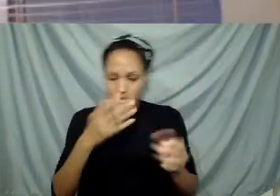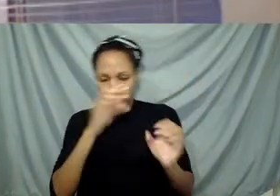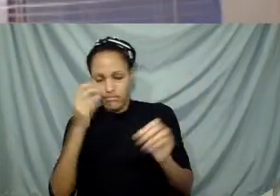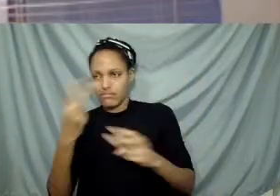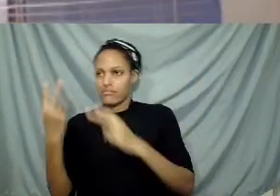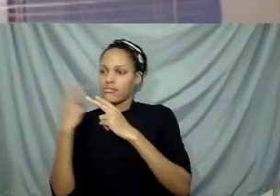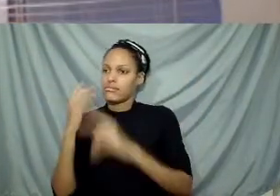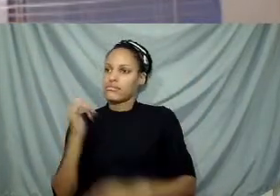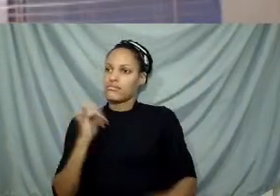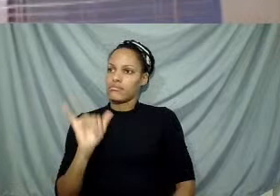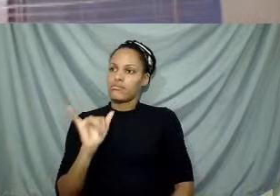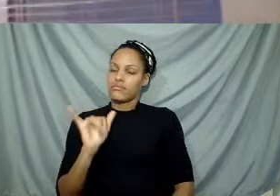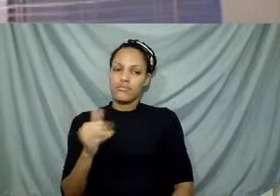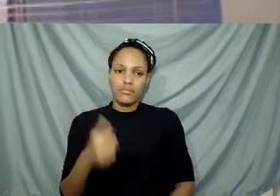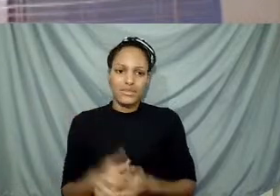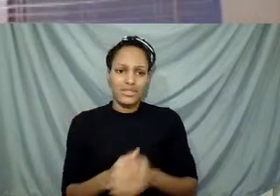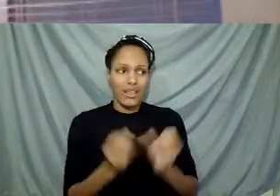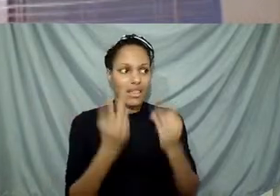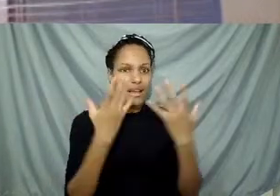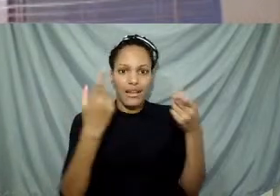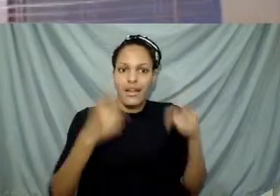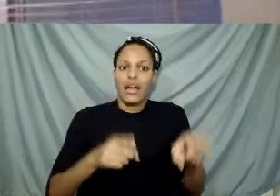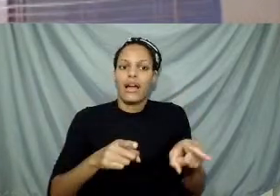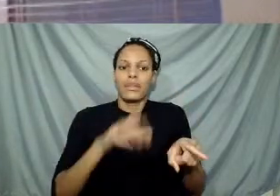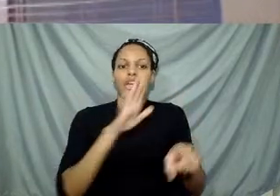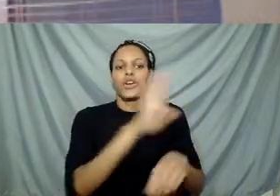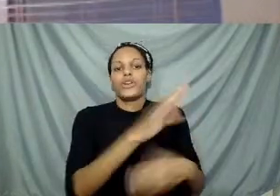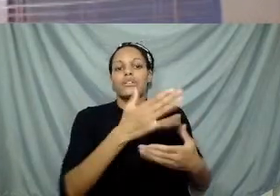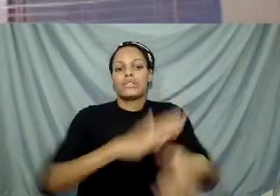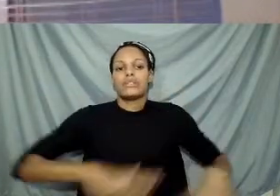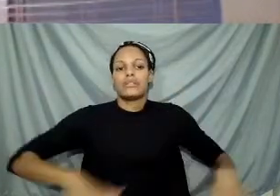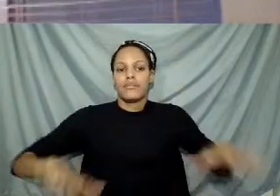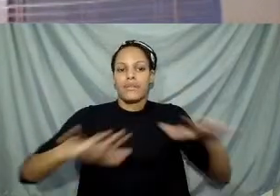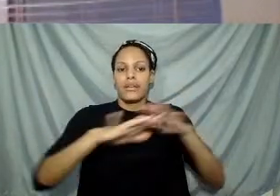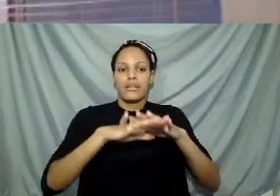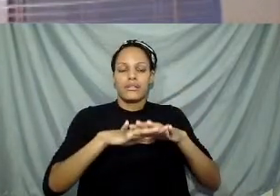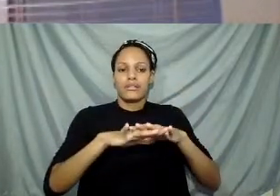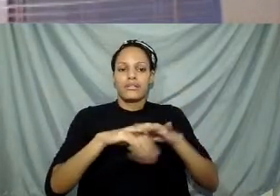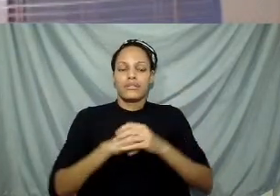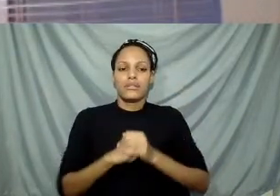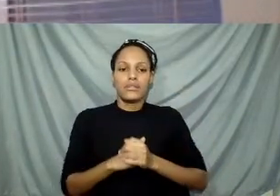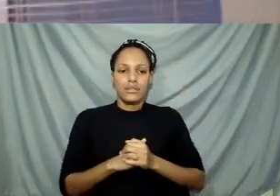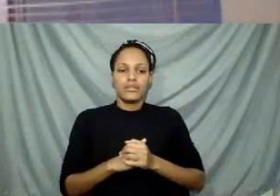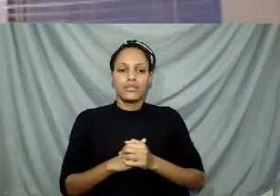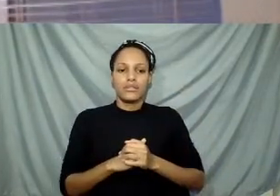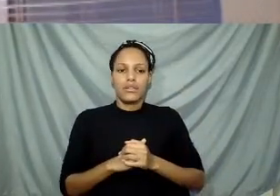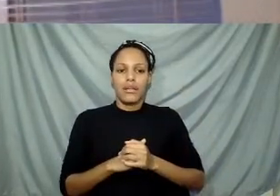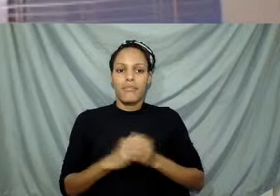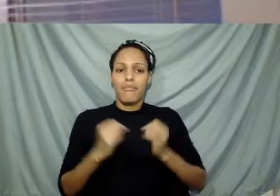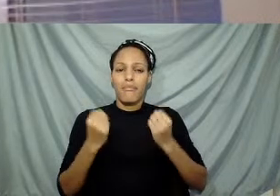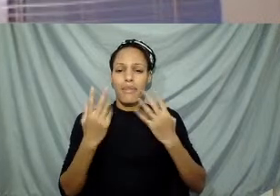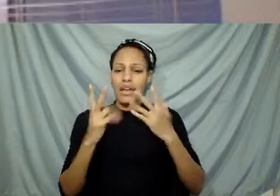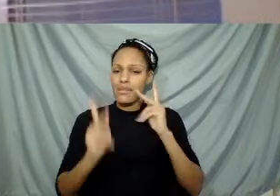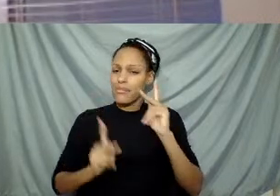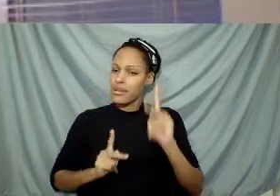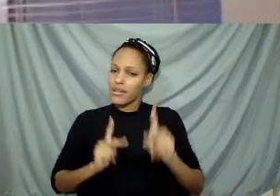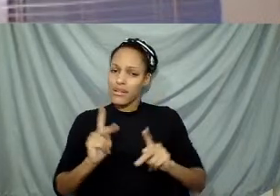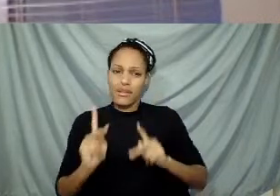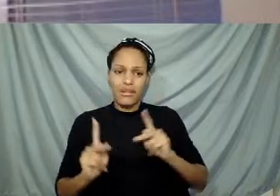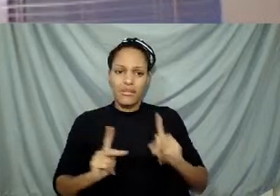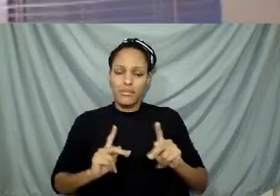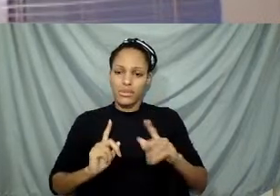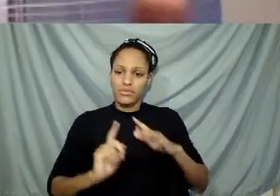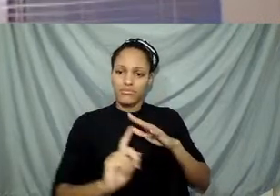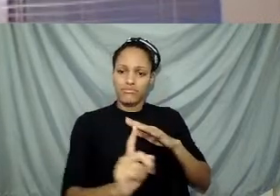in her space. In her space, people would come through that space. It was a center of dance and